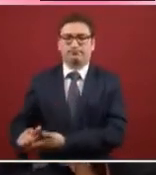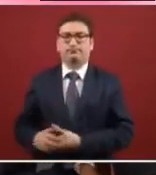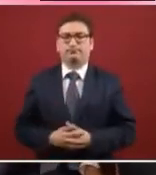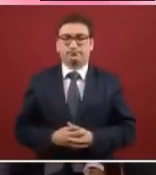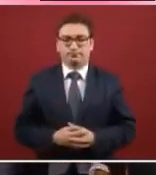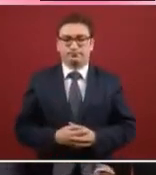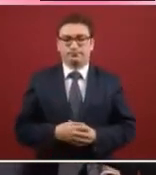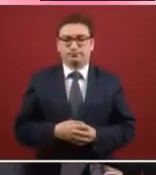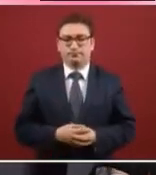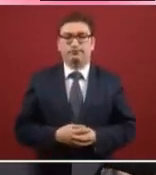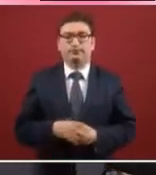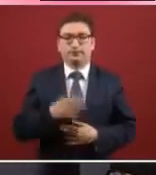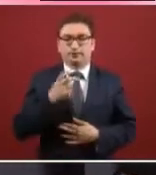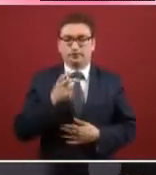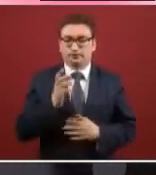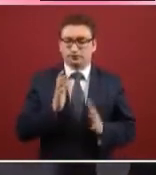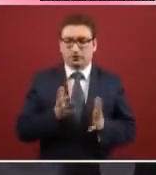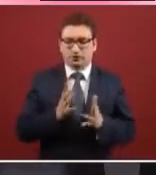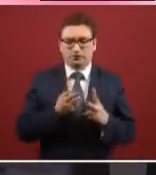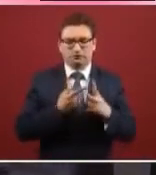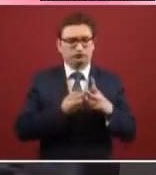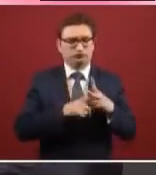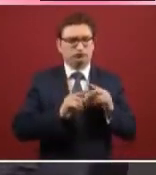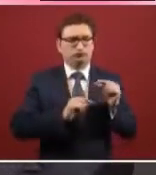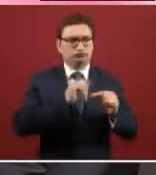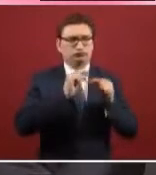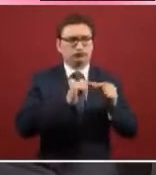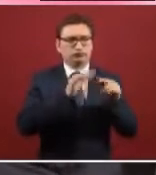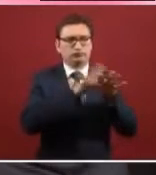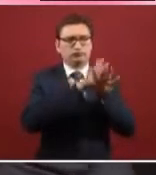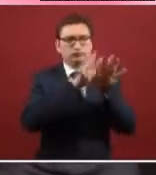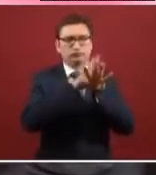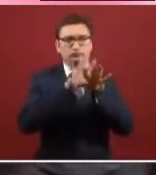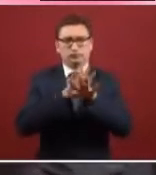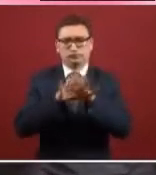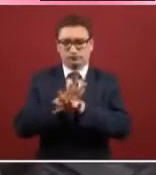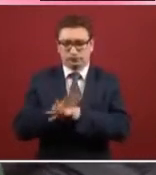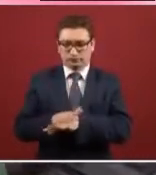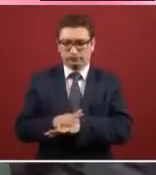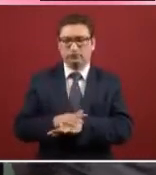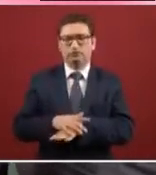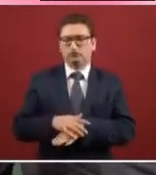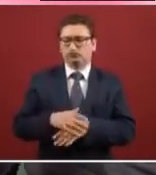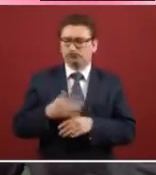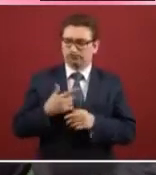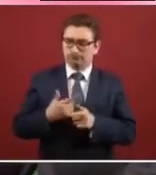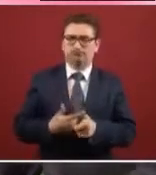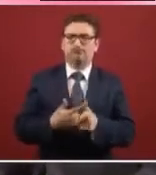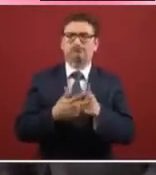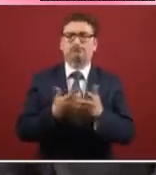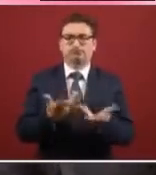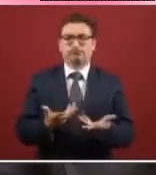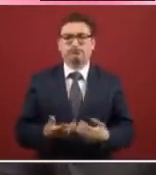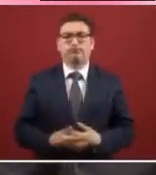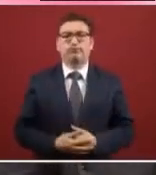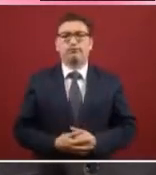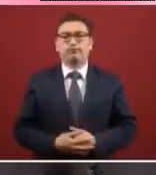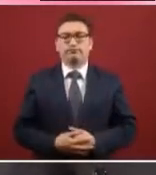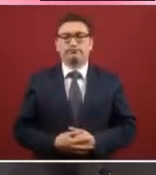se comenzó. And we've already begun. Y lo vamos a seguir haciendo. And we're going to continue to do porque